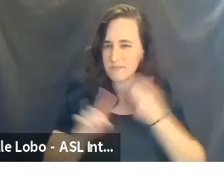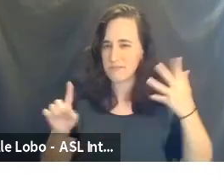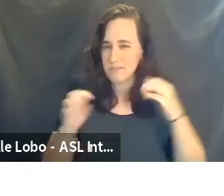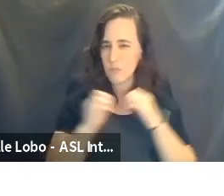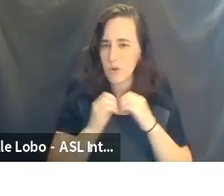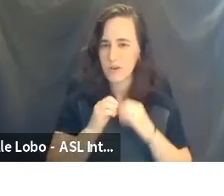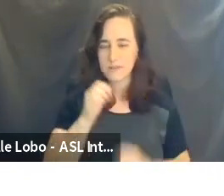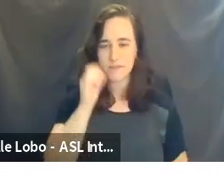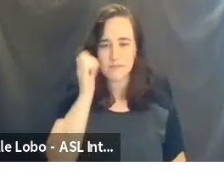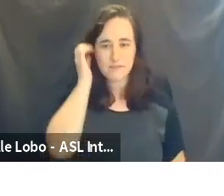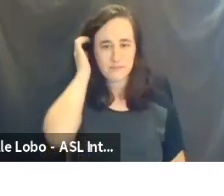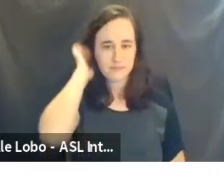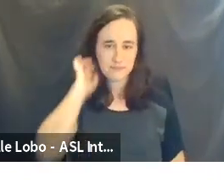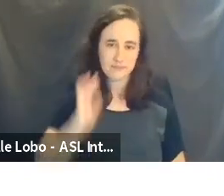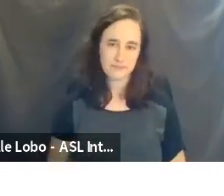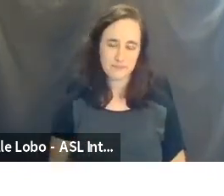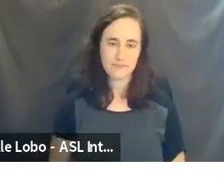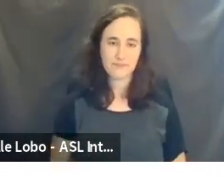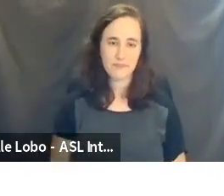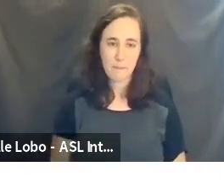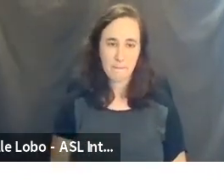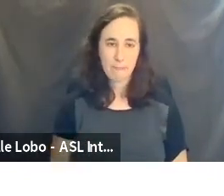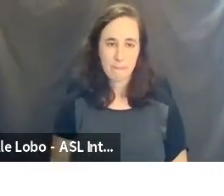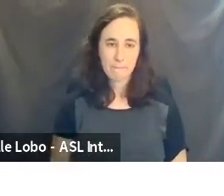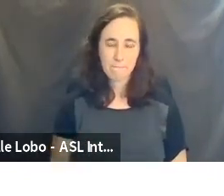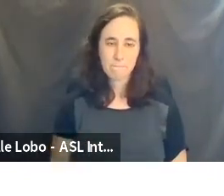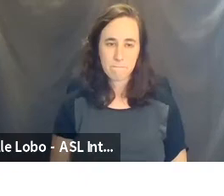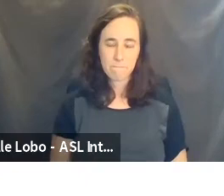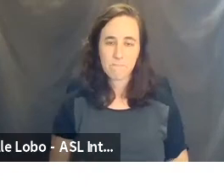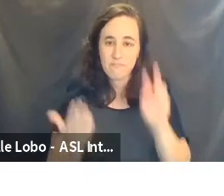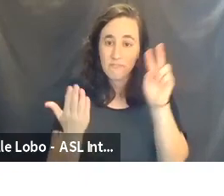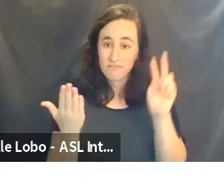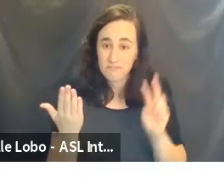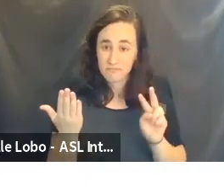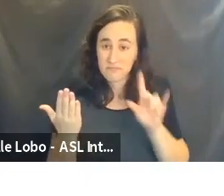Okay. So it looks like